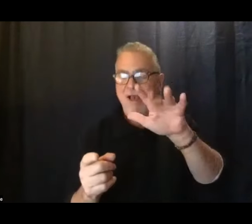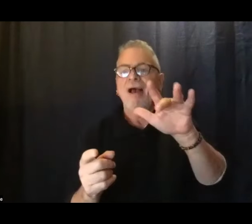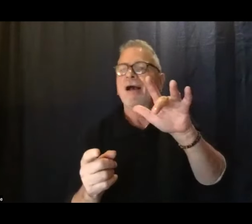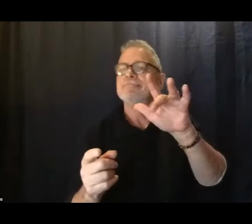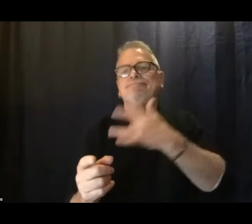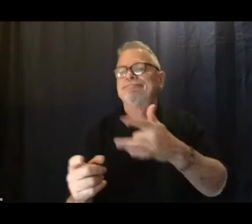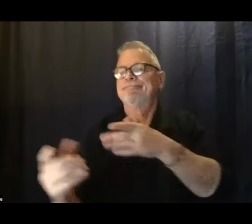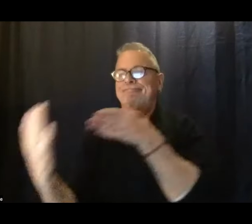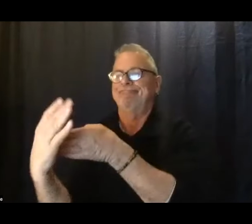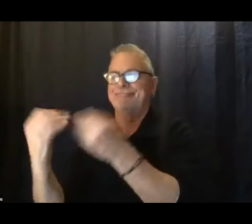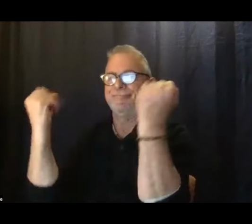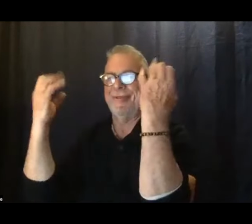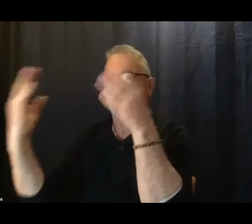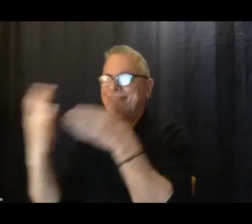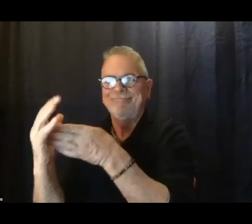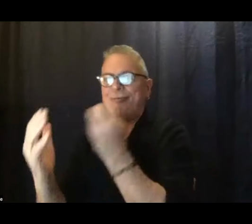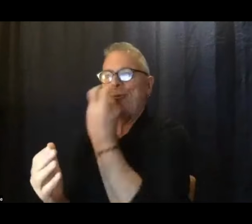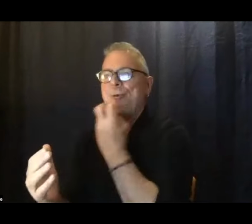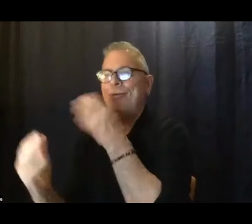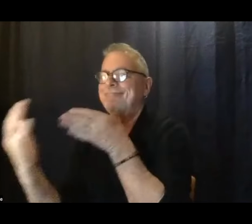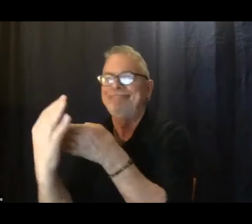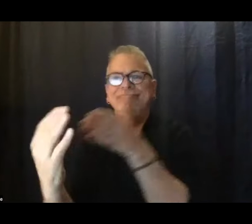the manual alphabet.